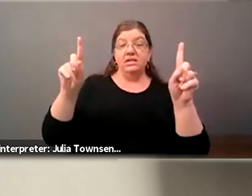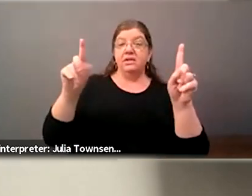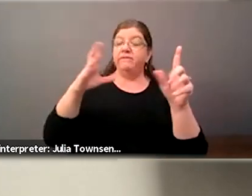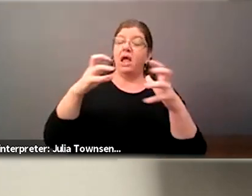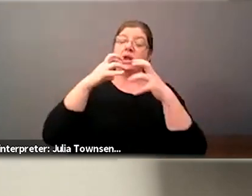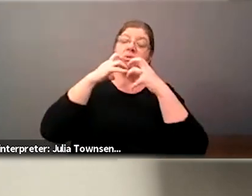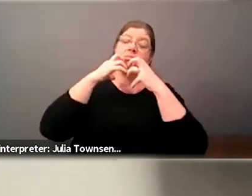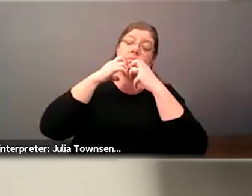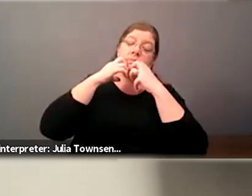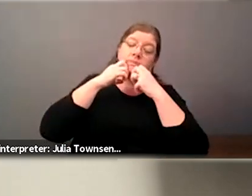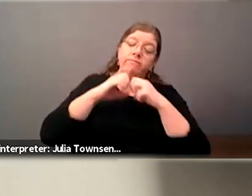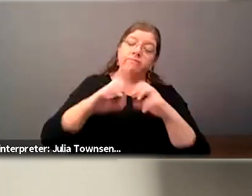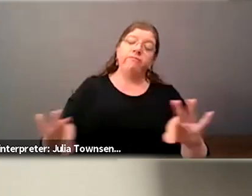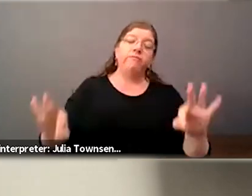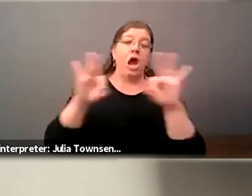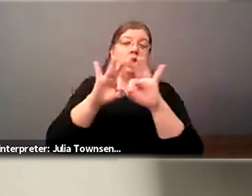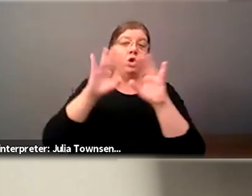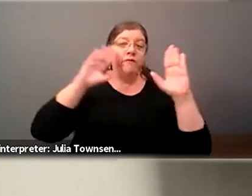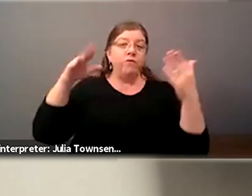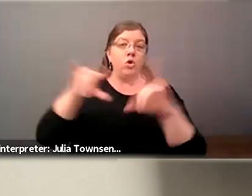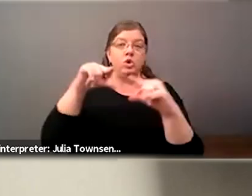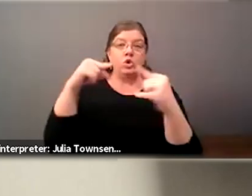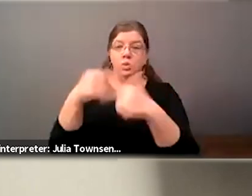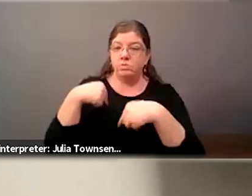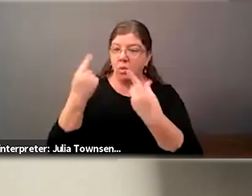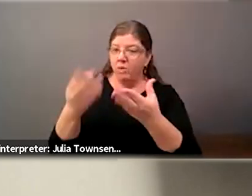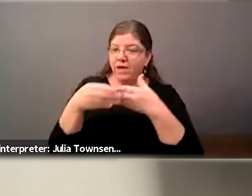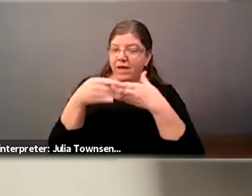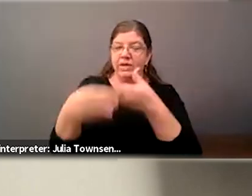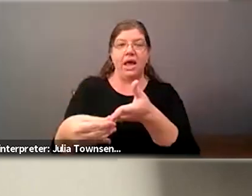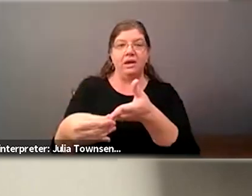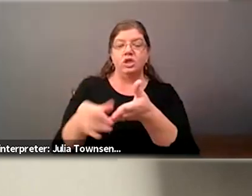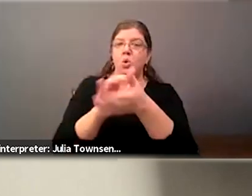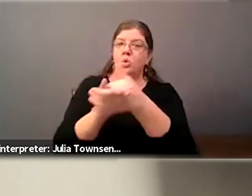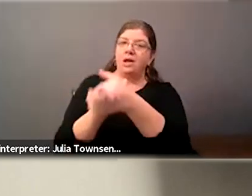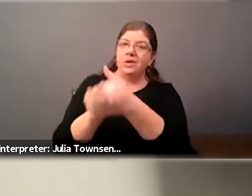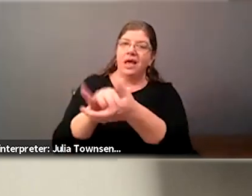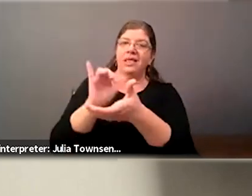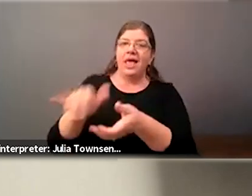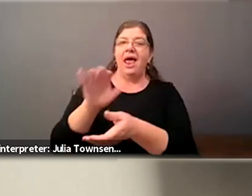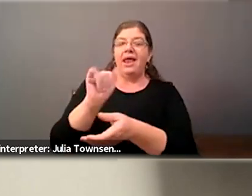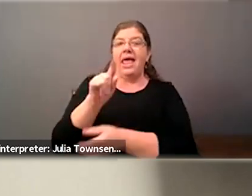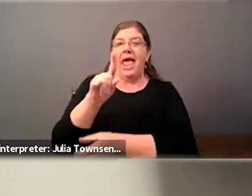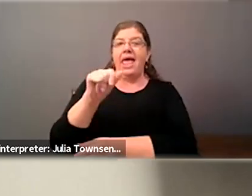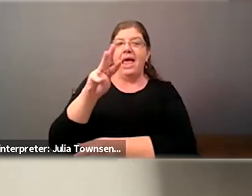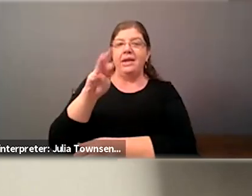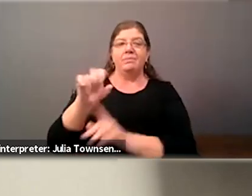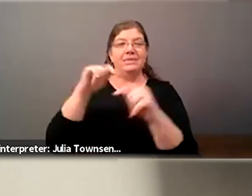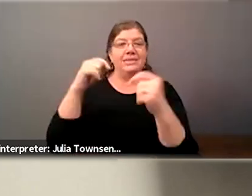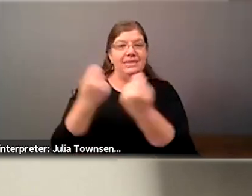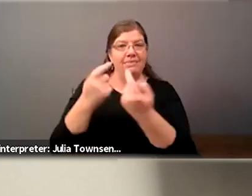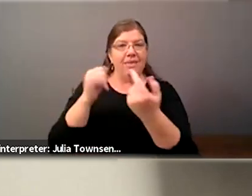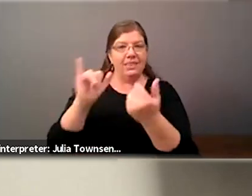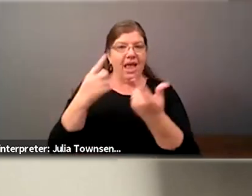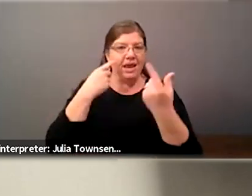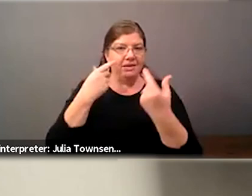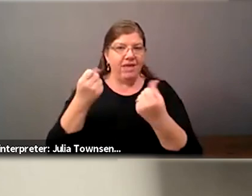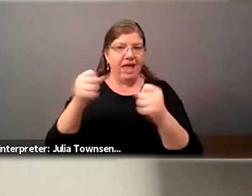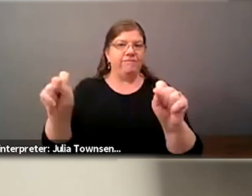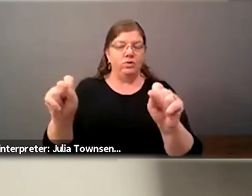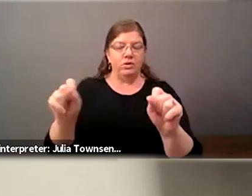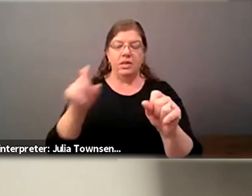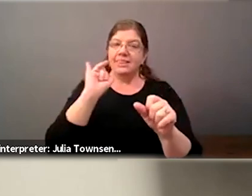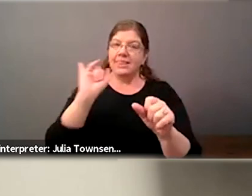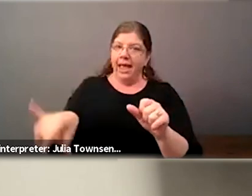valuable focus groups that we've ever led so um congratulations to the adams team it was a team effort so it is an